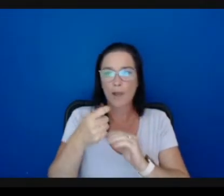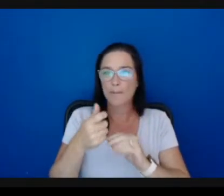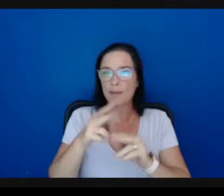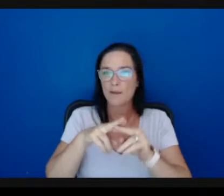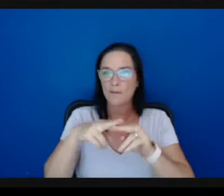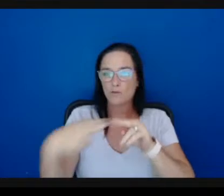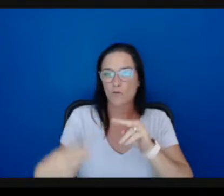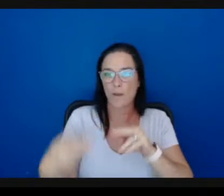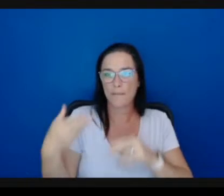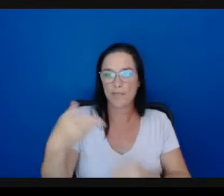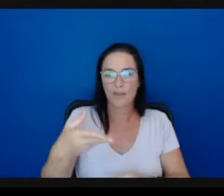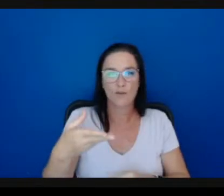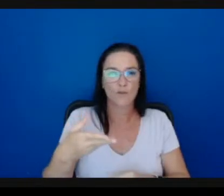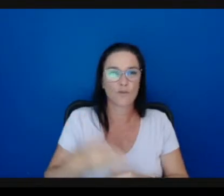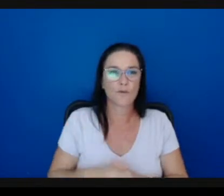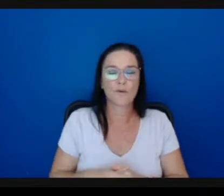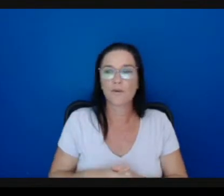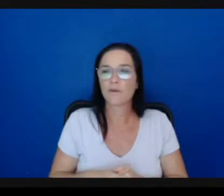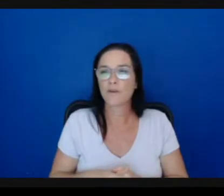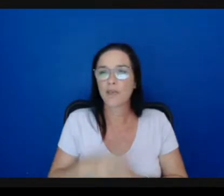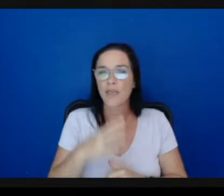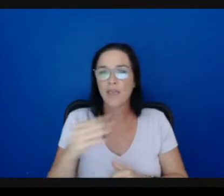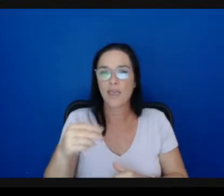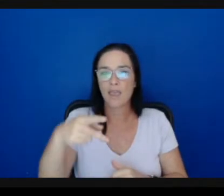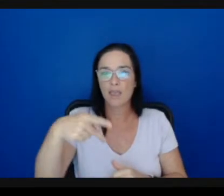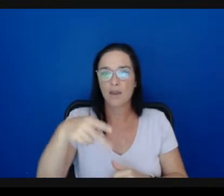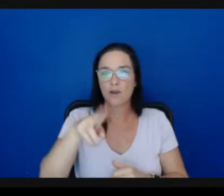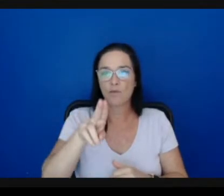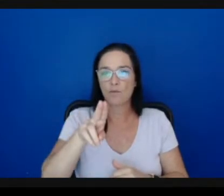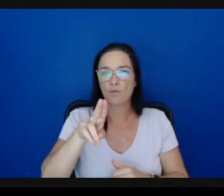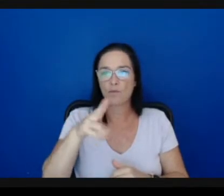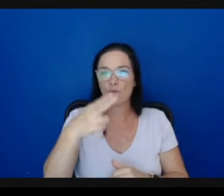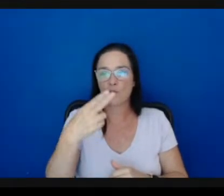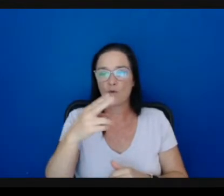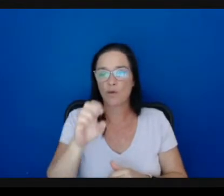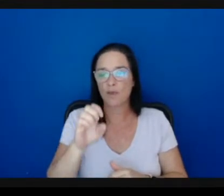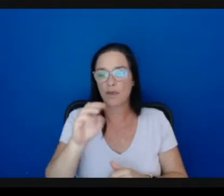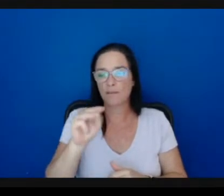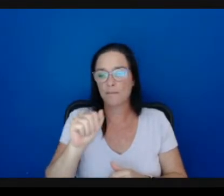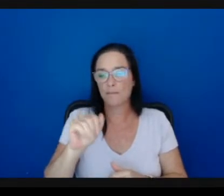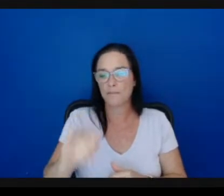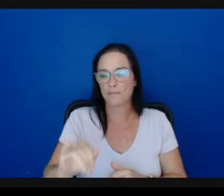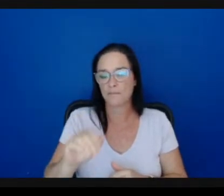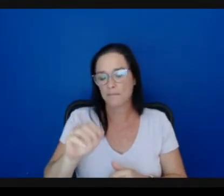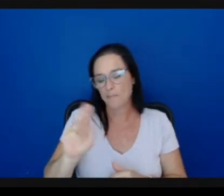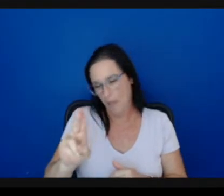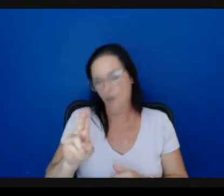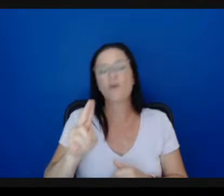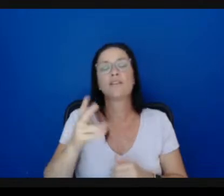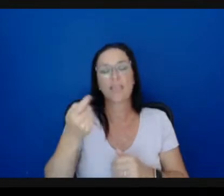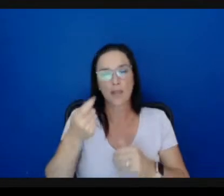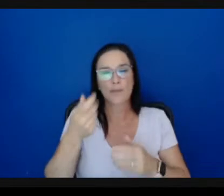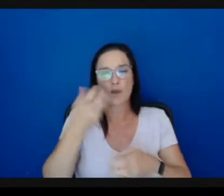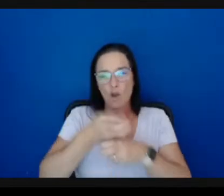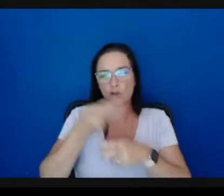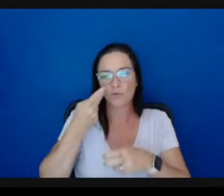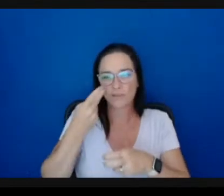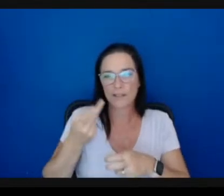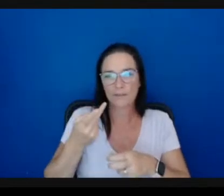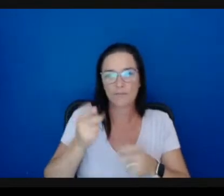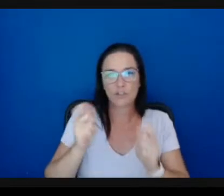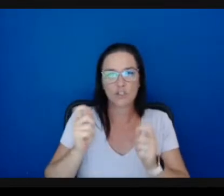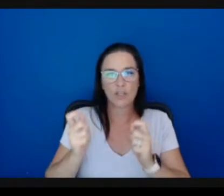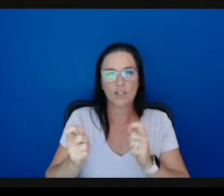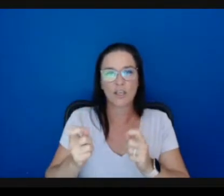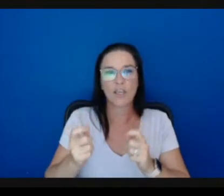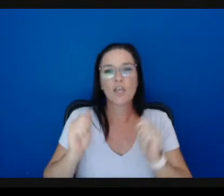there. And Puhimau also, maybe, it's hard to tell within the noise there, but there could be other little adjustments